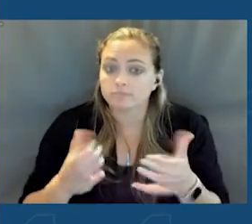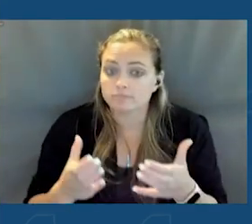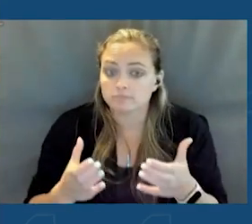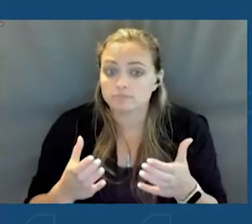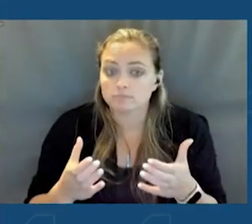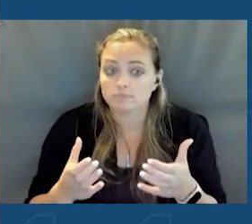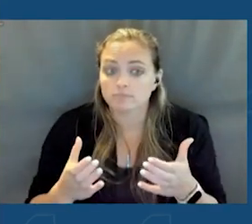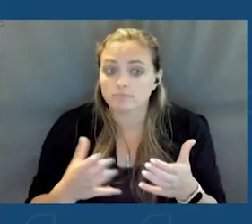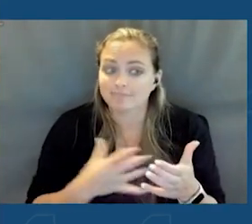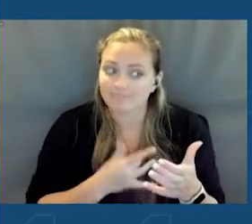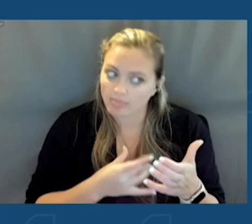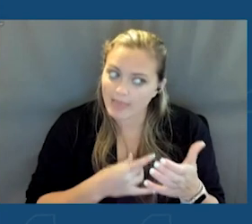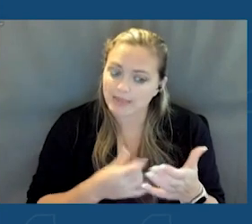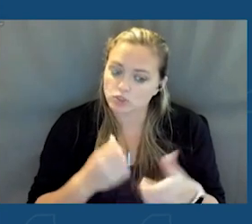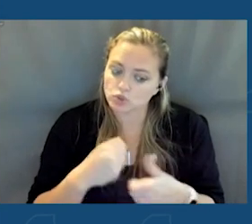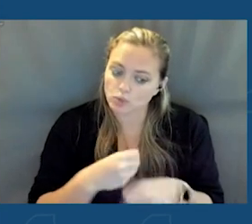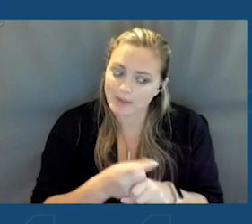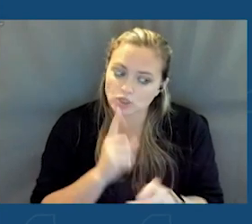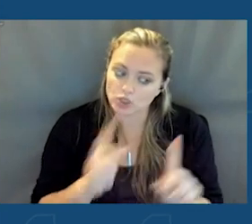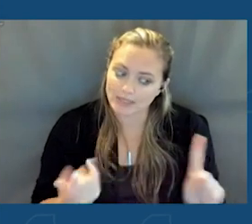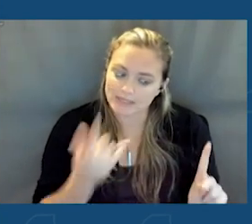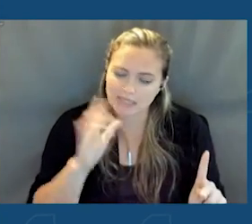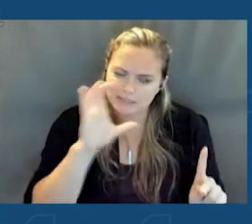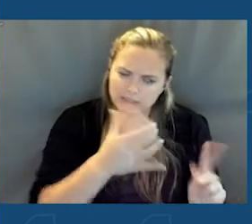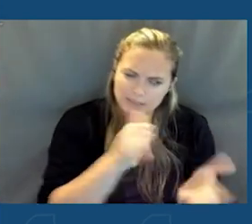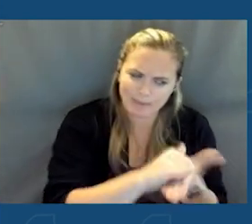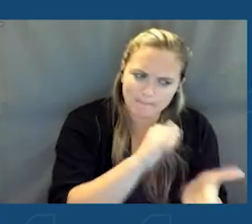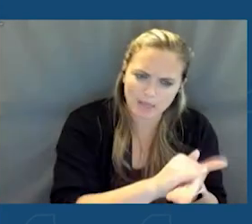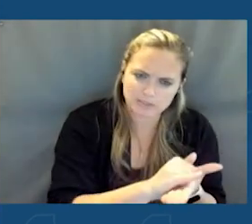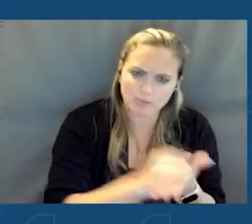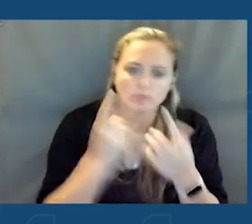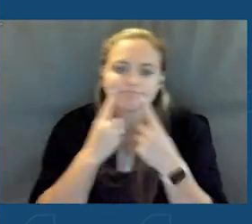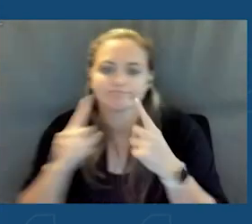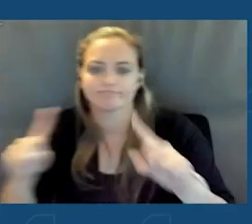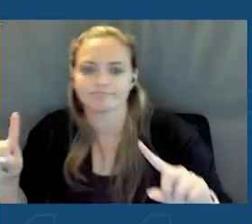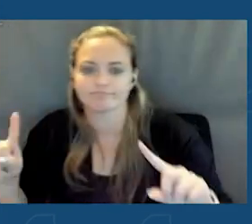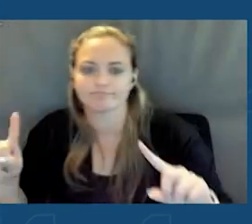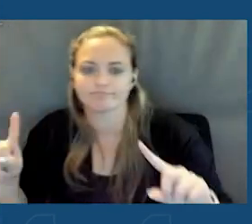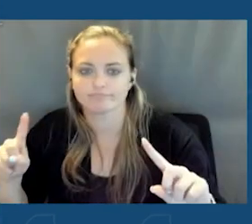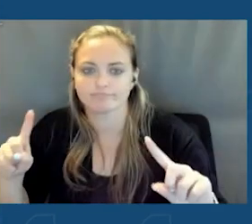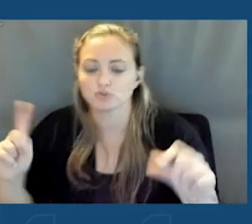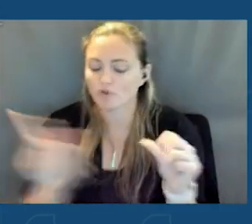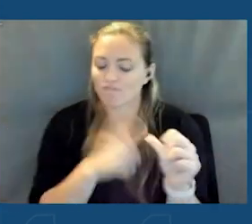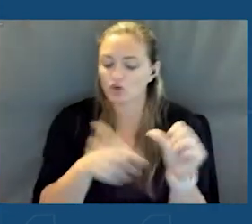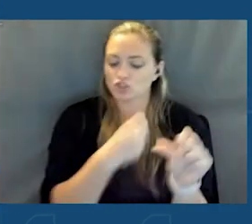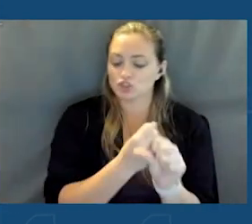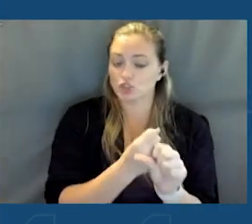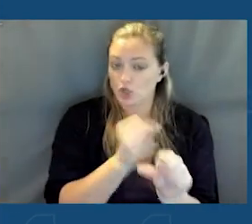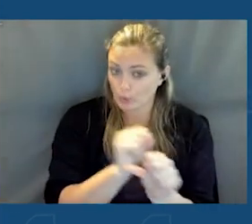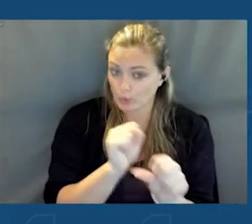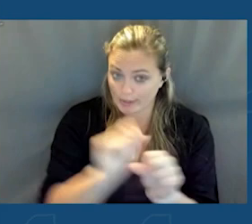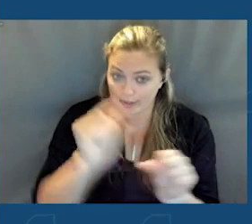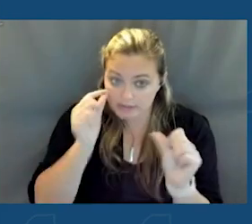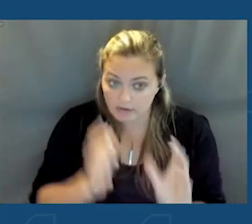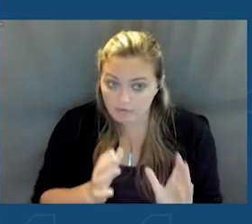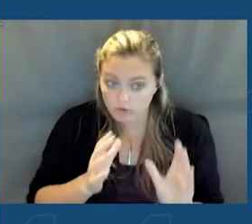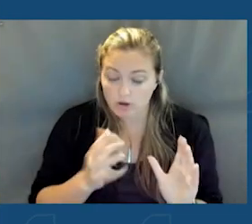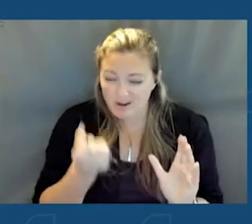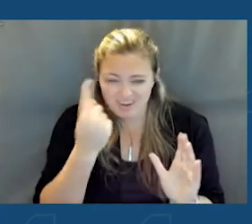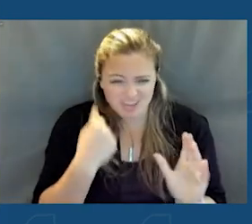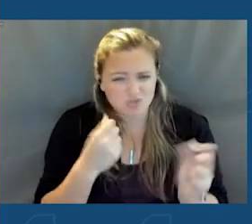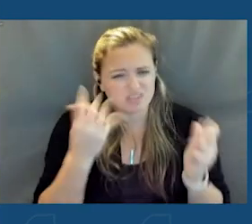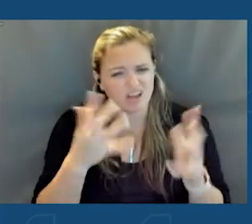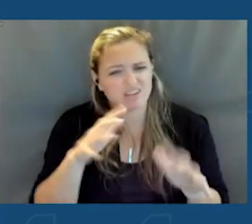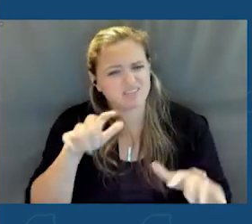likes to make the impossible possible. And that's what we've worked on it to achieve in the first year in office. And when I took office, there was a lot of uncertainty around this